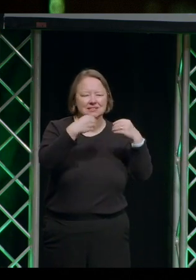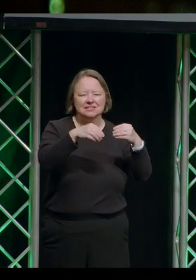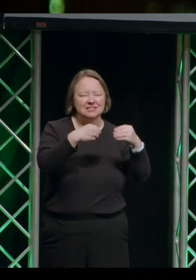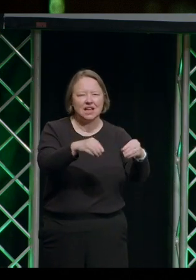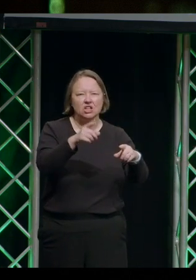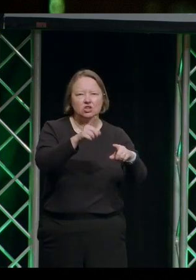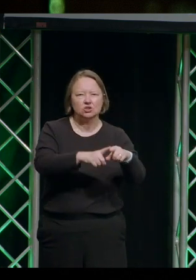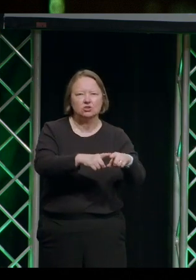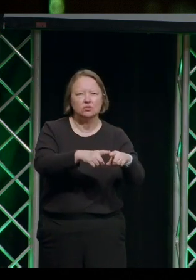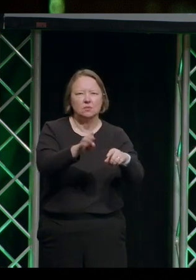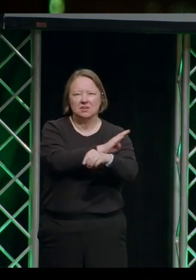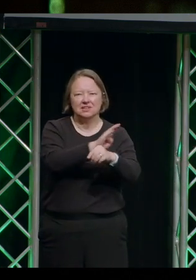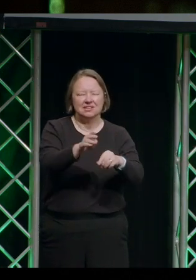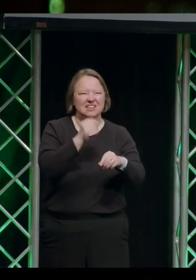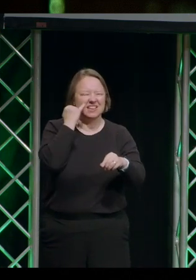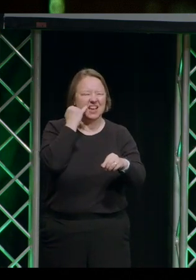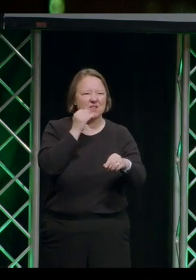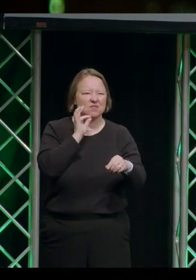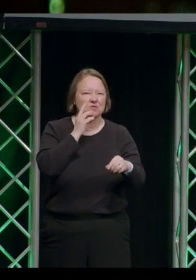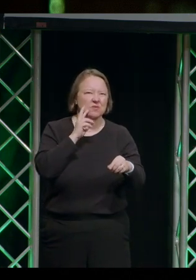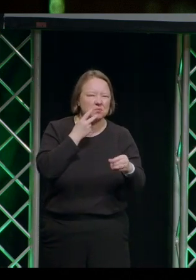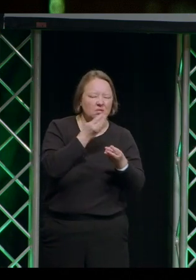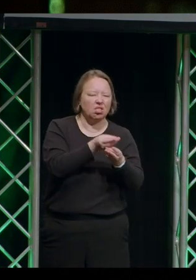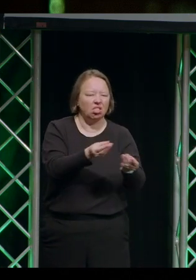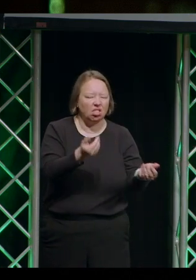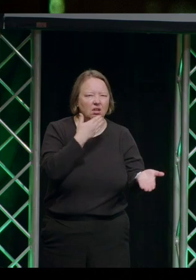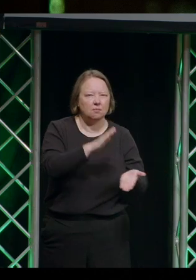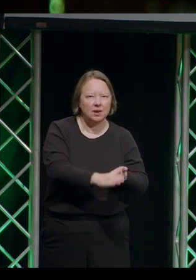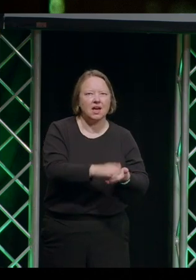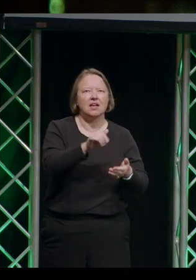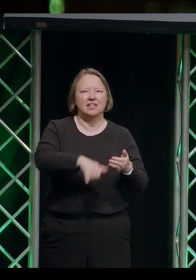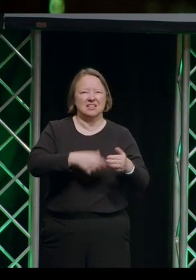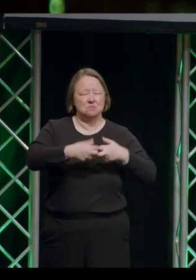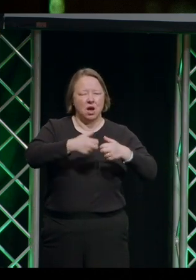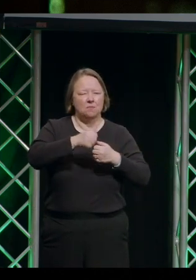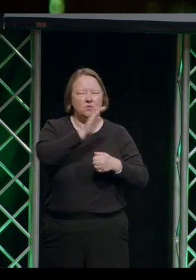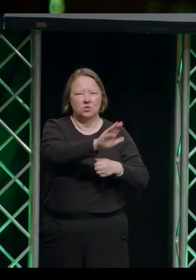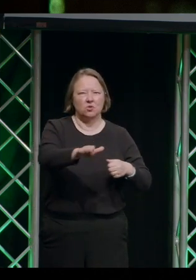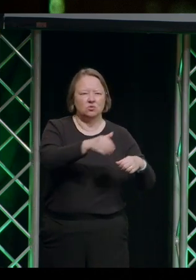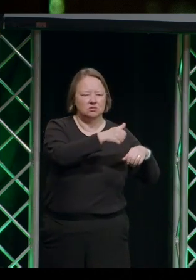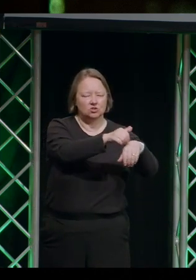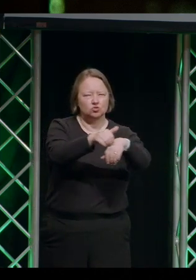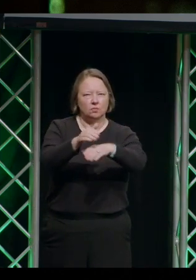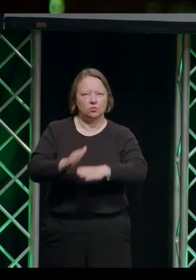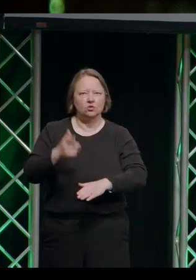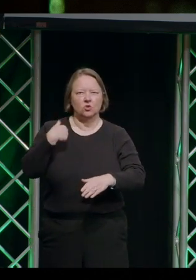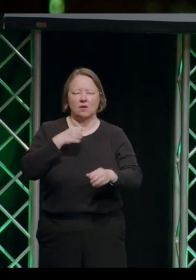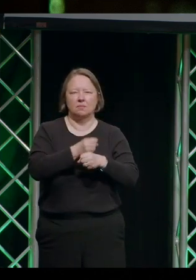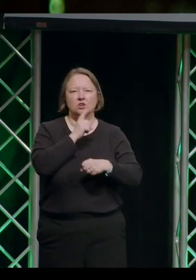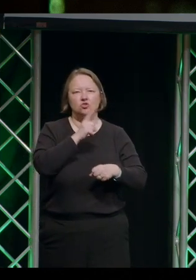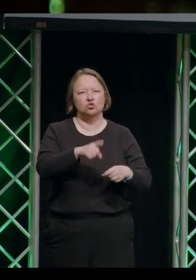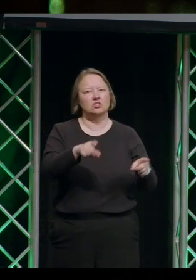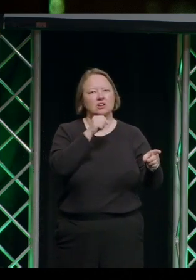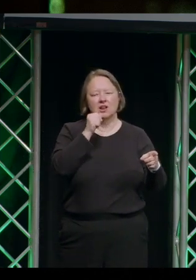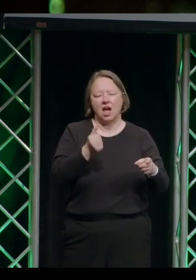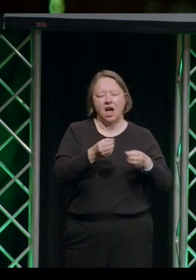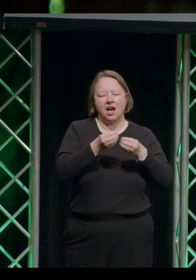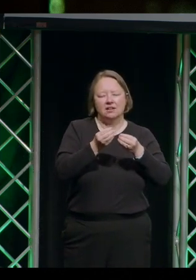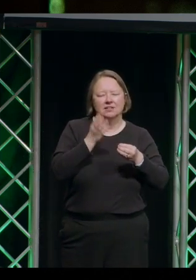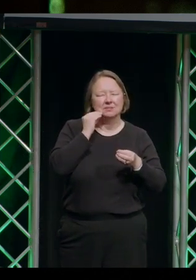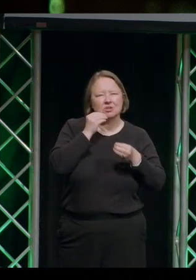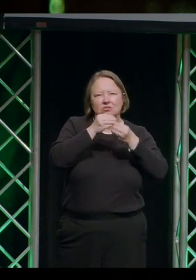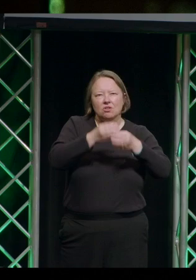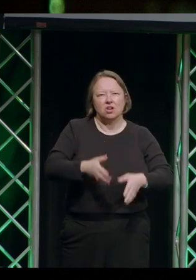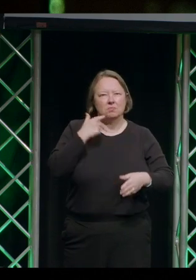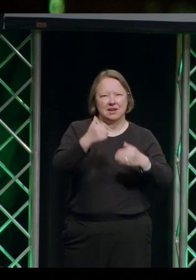retailers that go bad. They have to send them back, and that's a loss for the produce distributors. So we can make sure that they aren't experiencing a loss by shipping it to